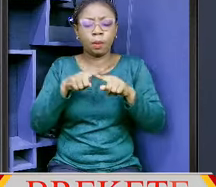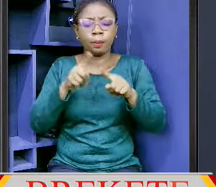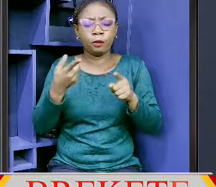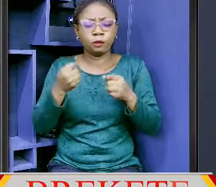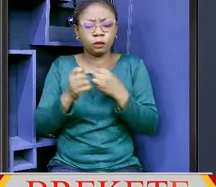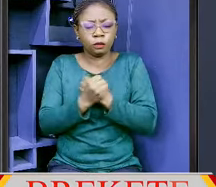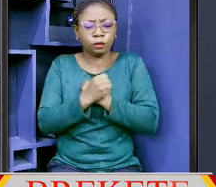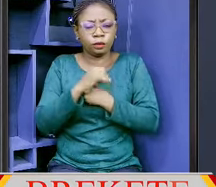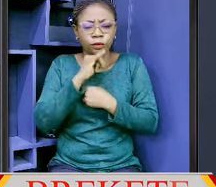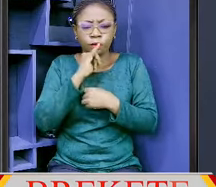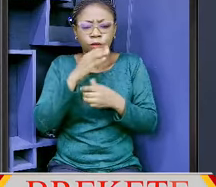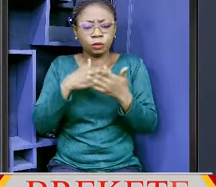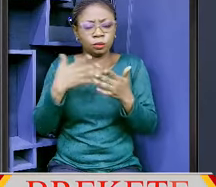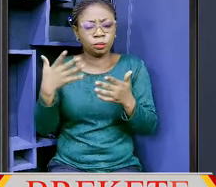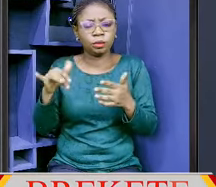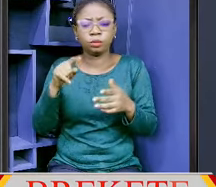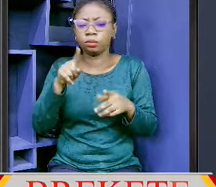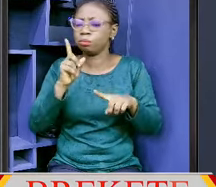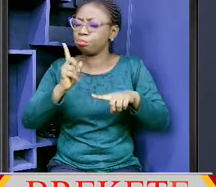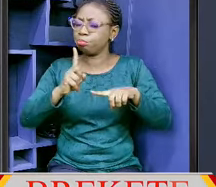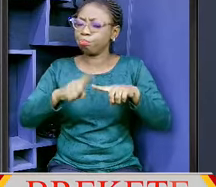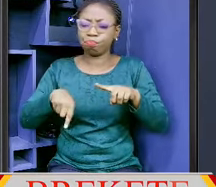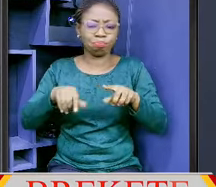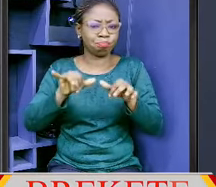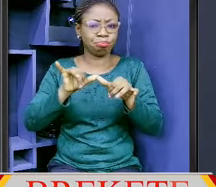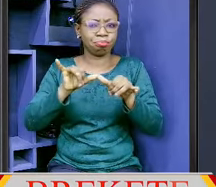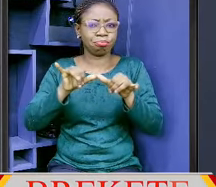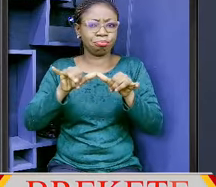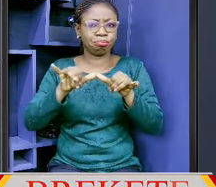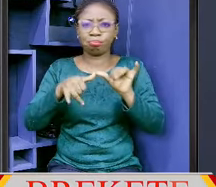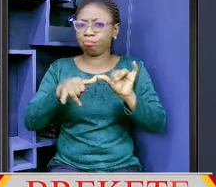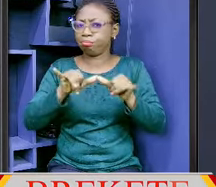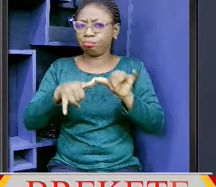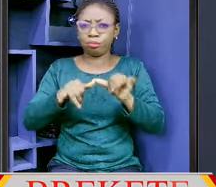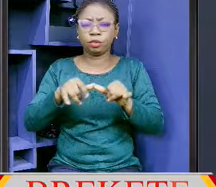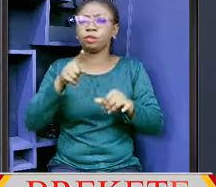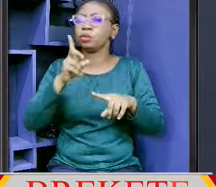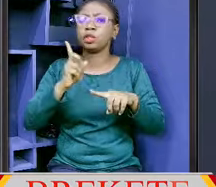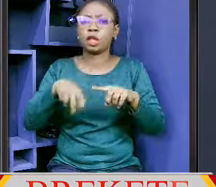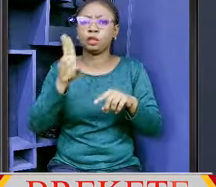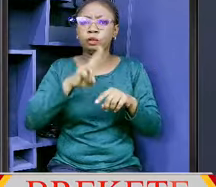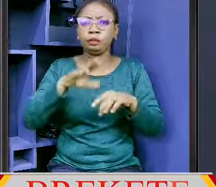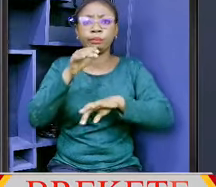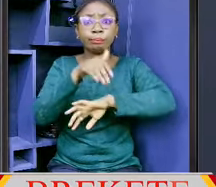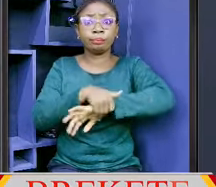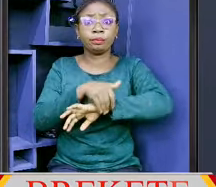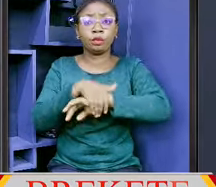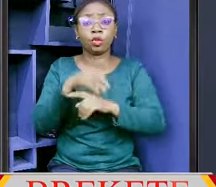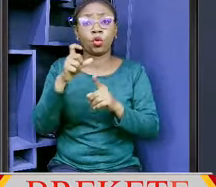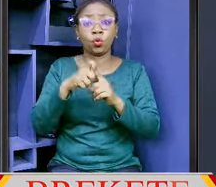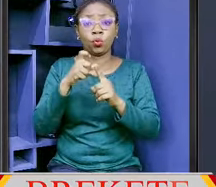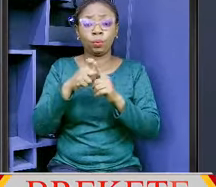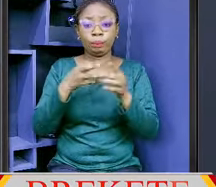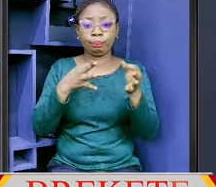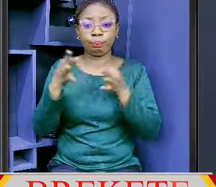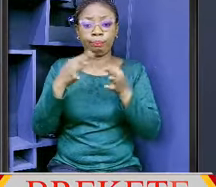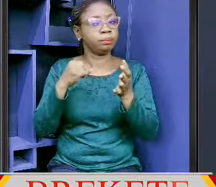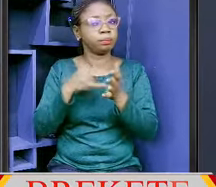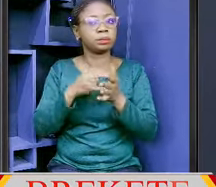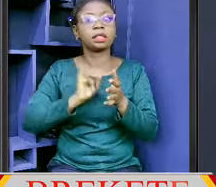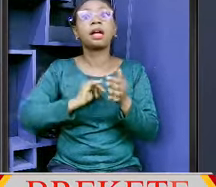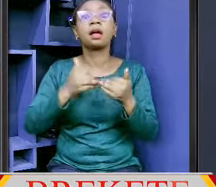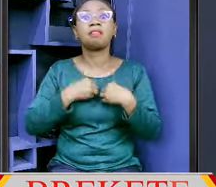Now, something where you know fit measure. You know fit use English word, describe them. I get many people like